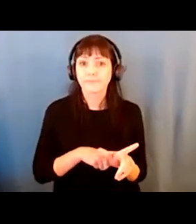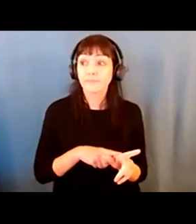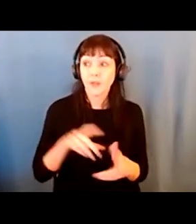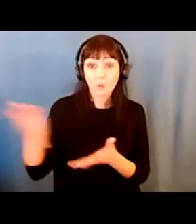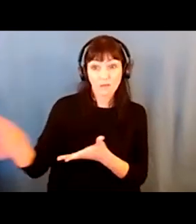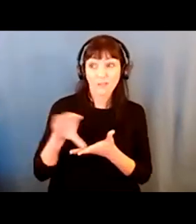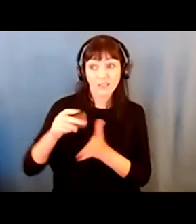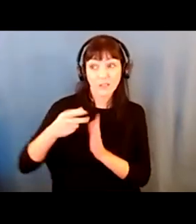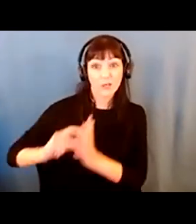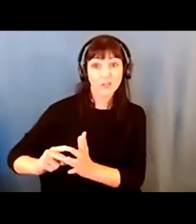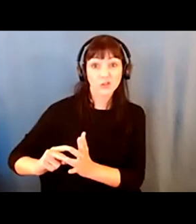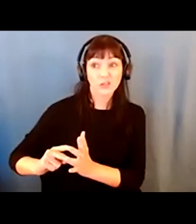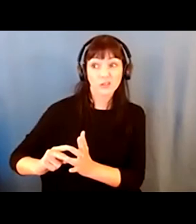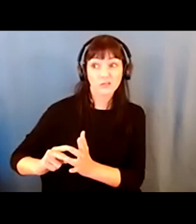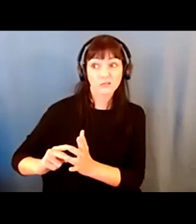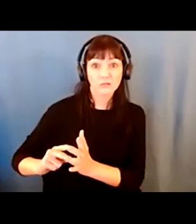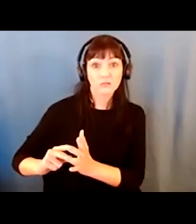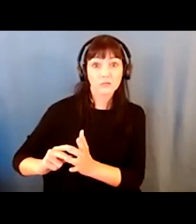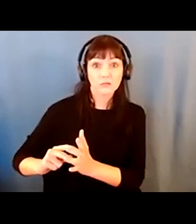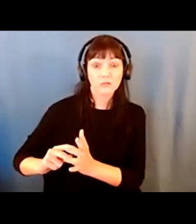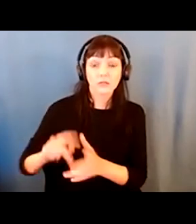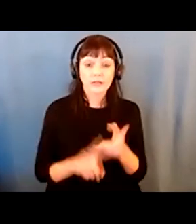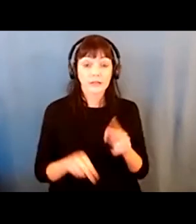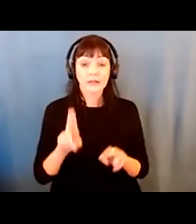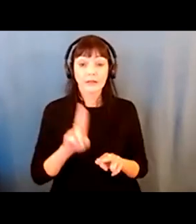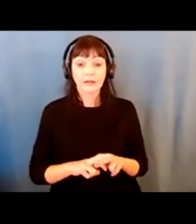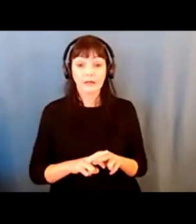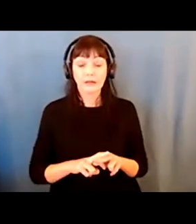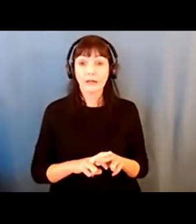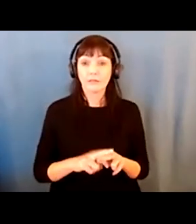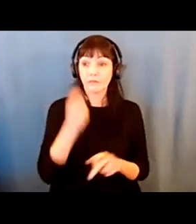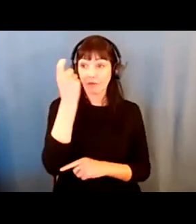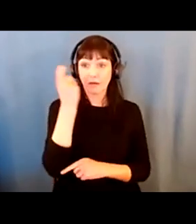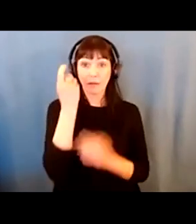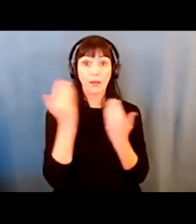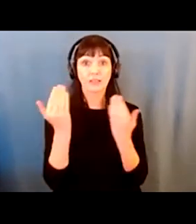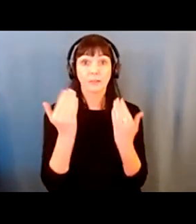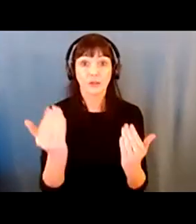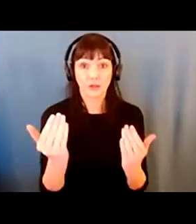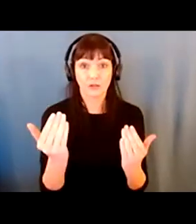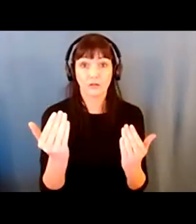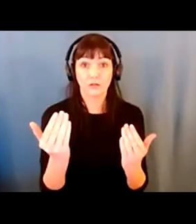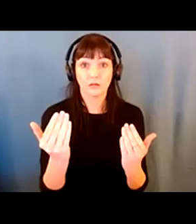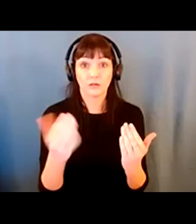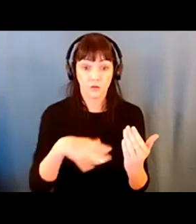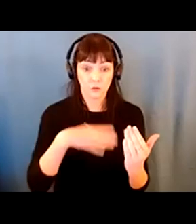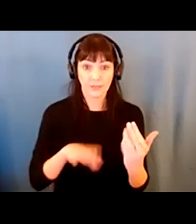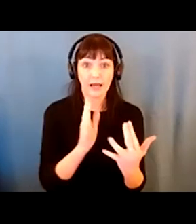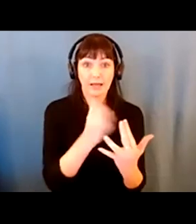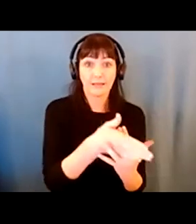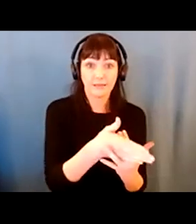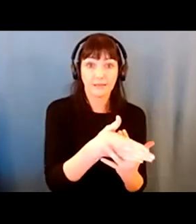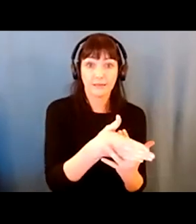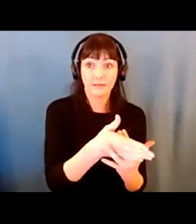that access was part of a funding agreement to fund an exhibition, then it would have to happen. And also, if disabled people